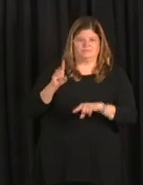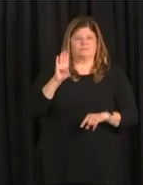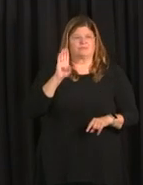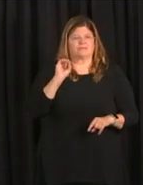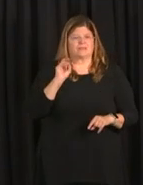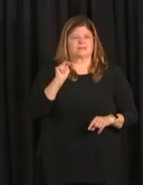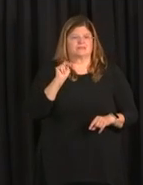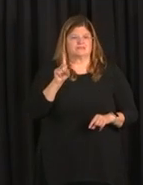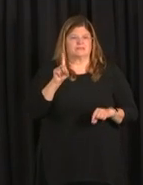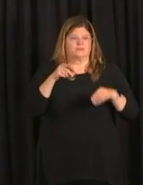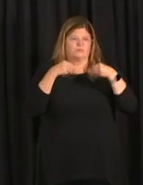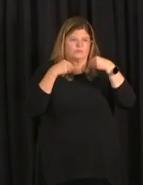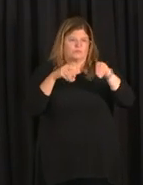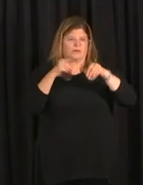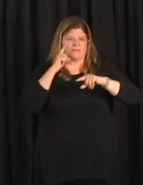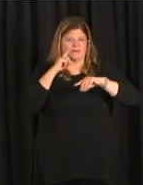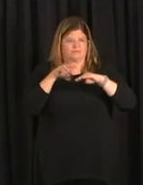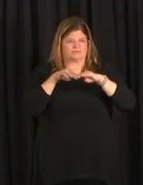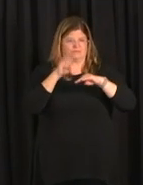in borrowing.